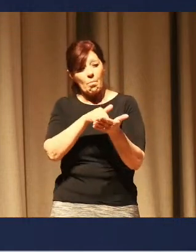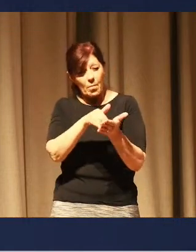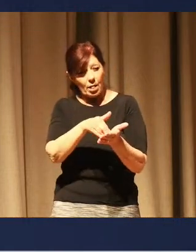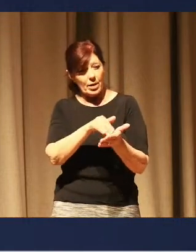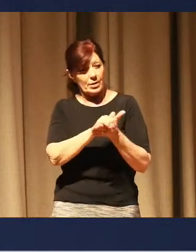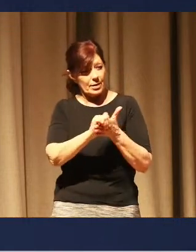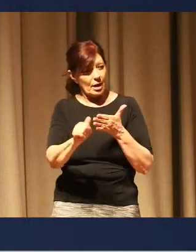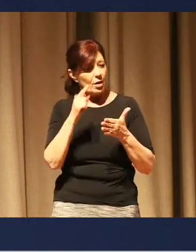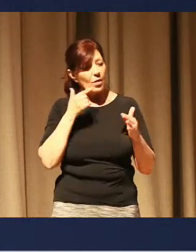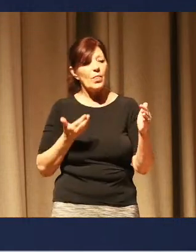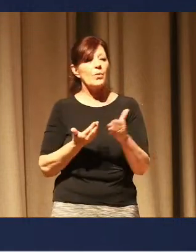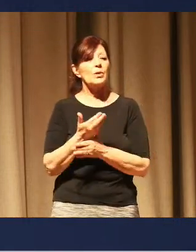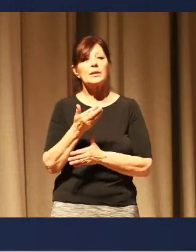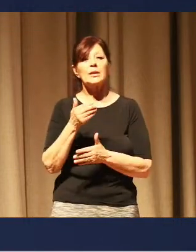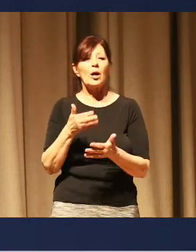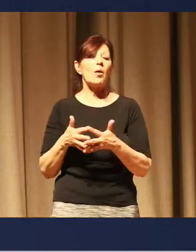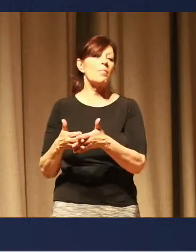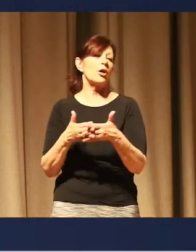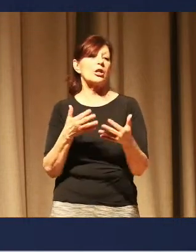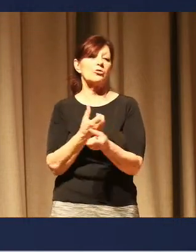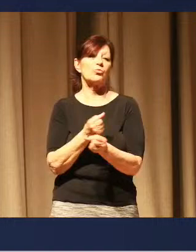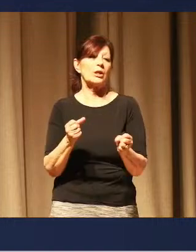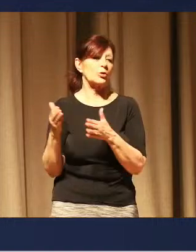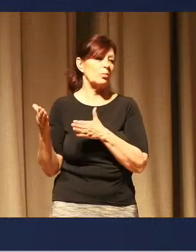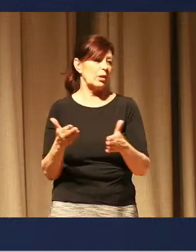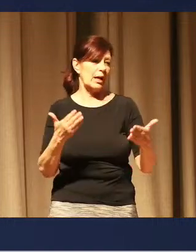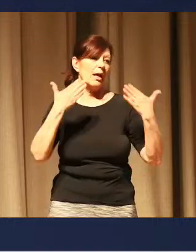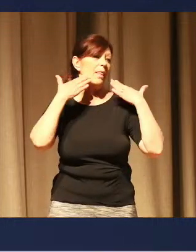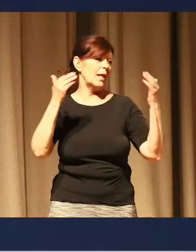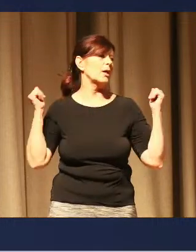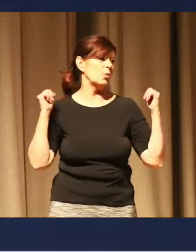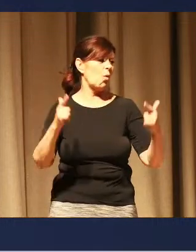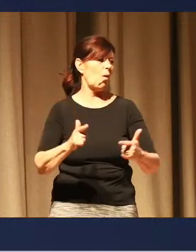the American Rescue Plan. Thank you all.